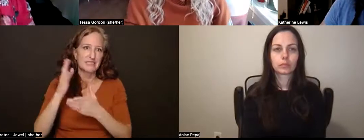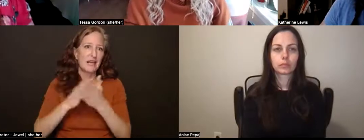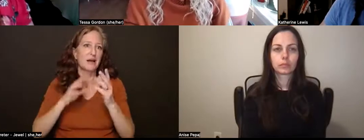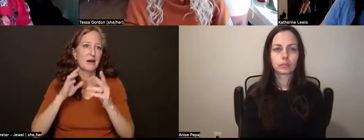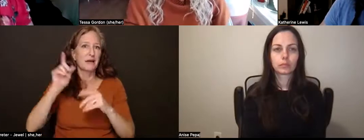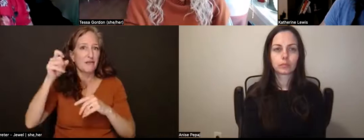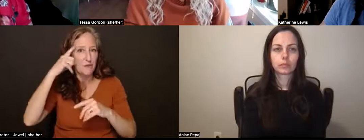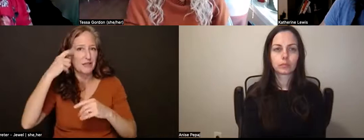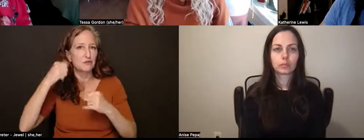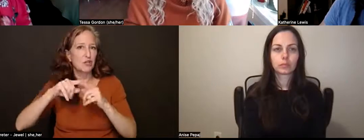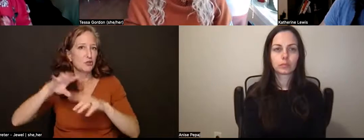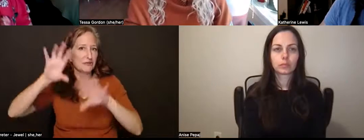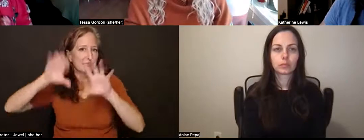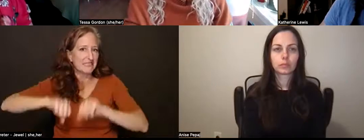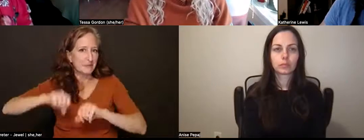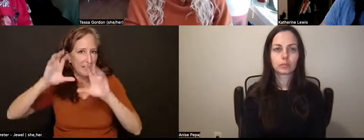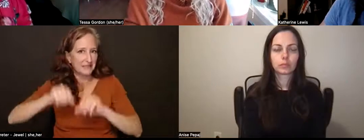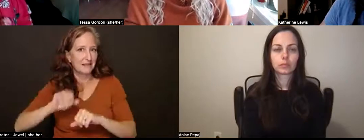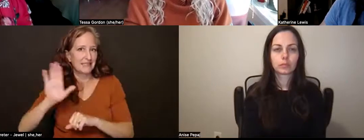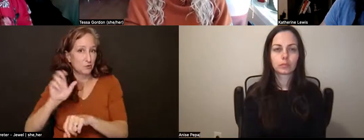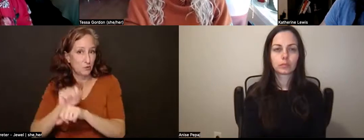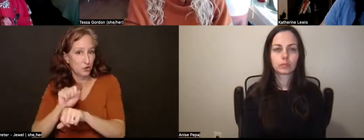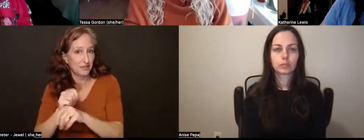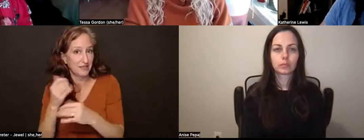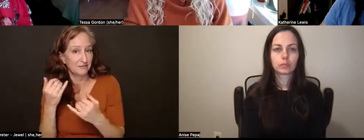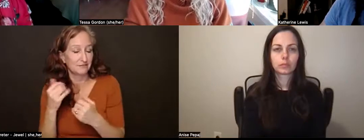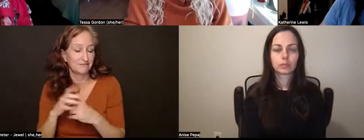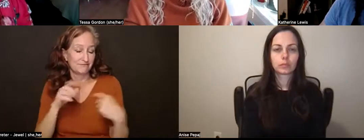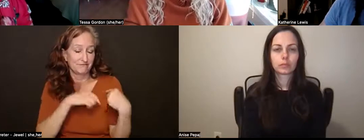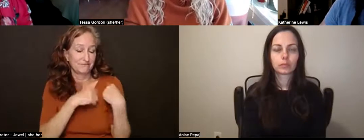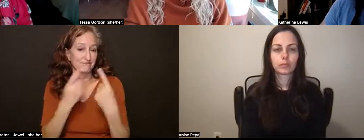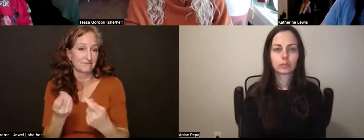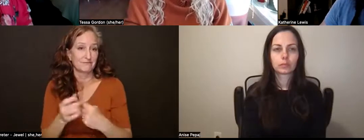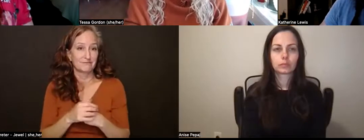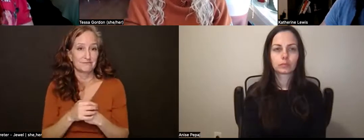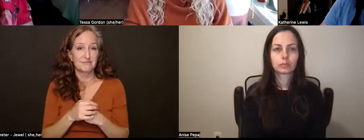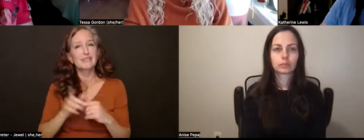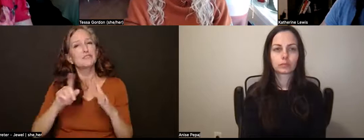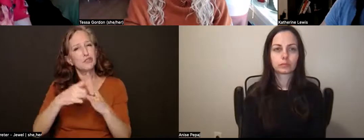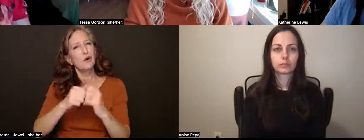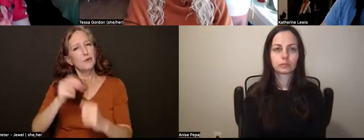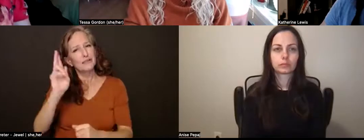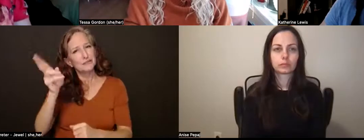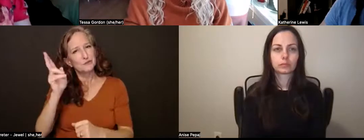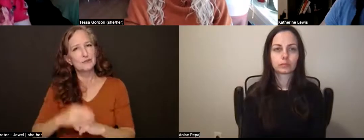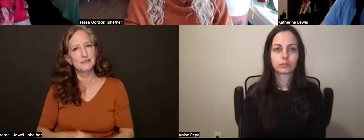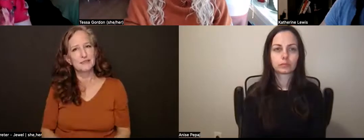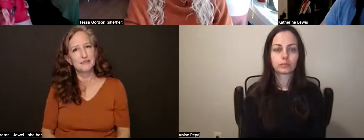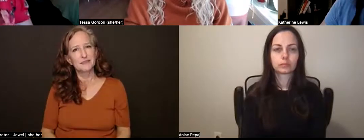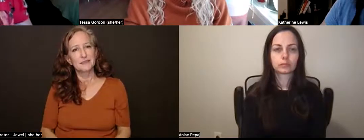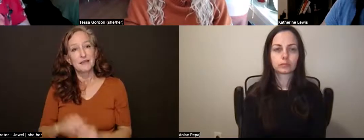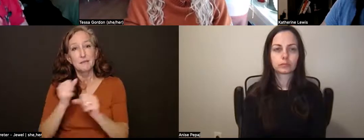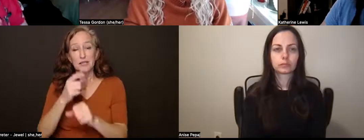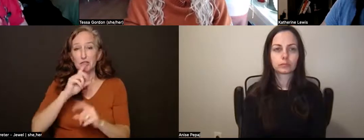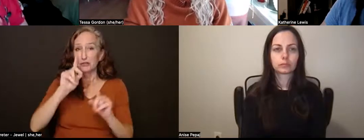our congressional representative hands now. So let's just start with the history and making sure that disability history